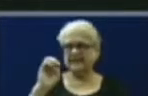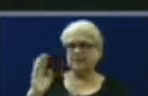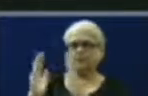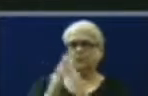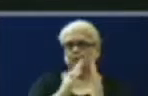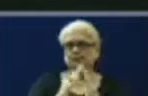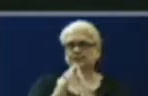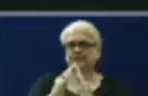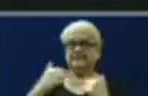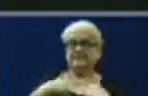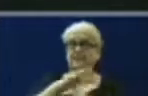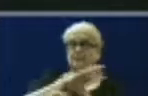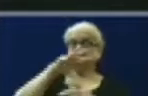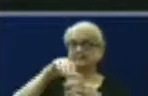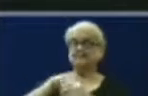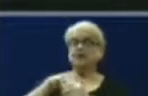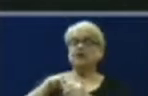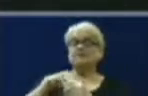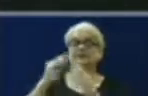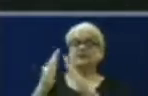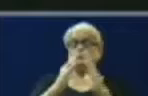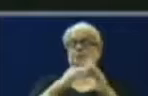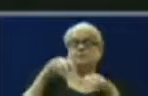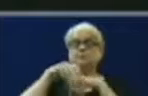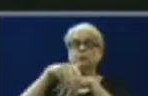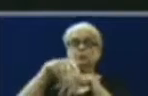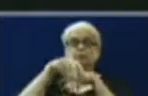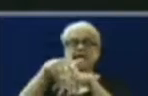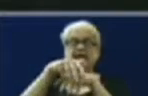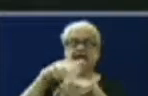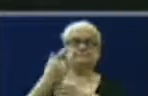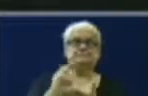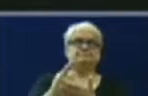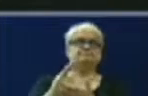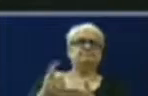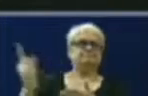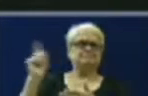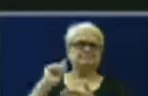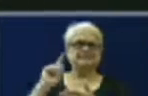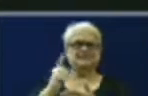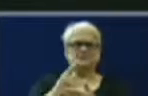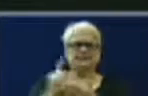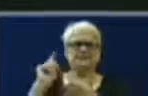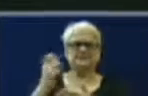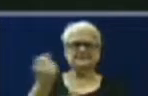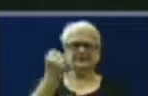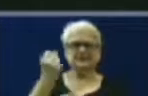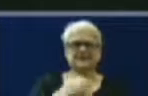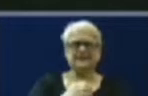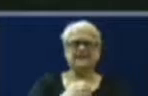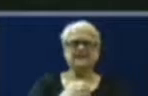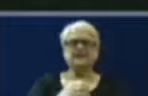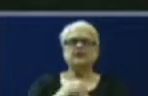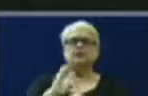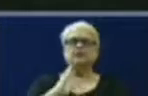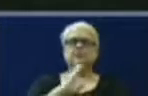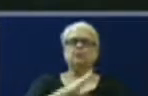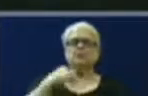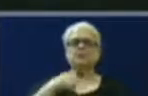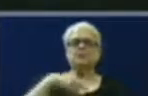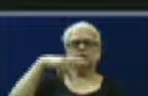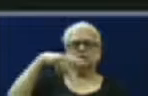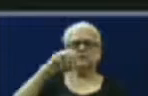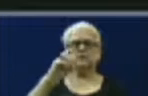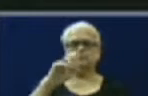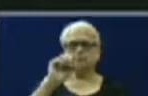community parade a week ago Saturday in District 1 with board member Porter and also